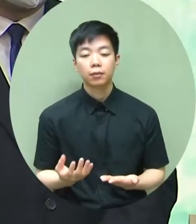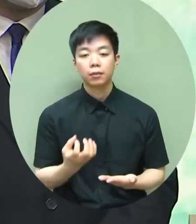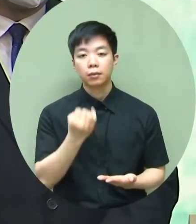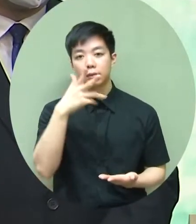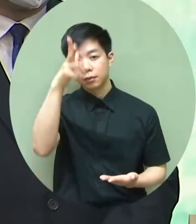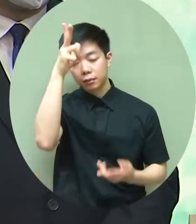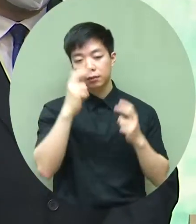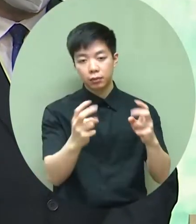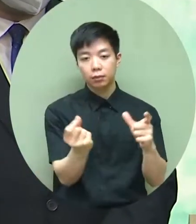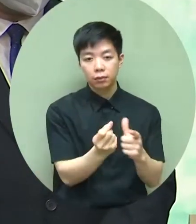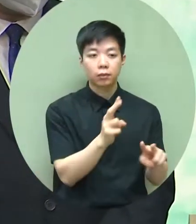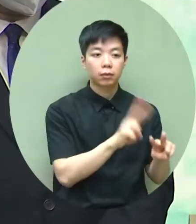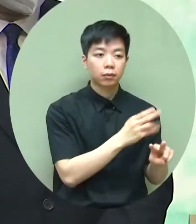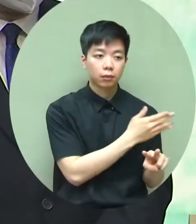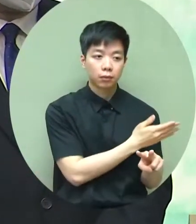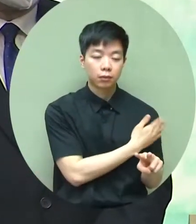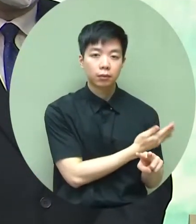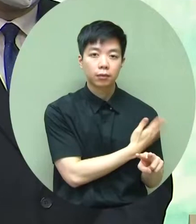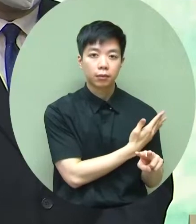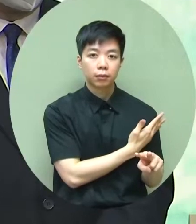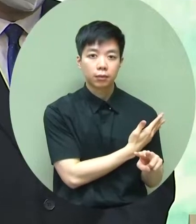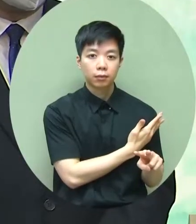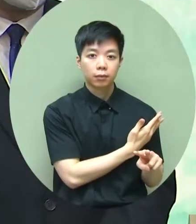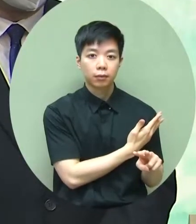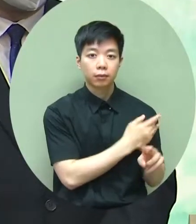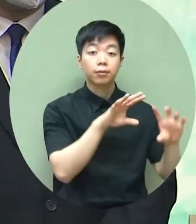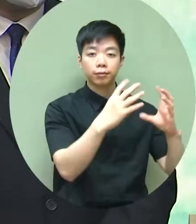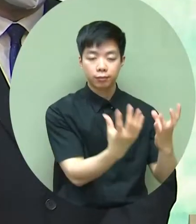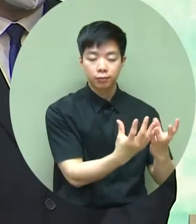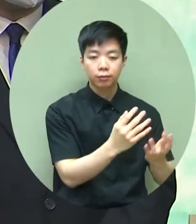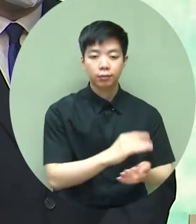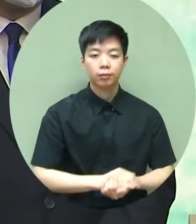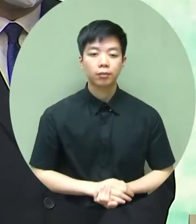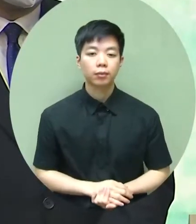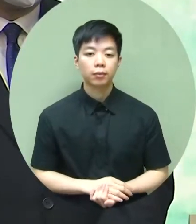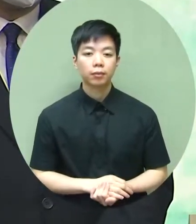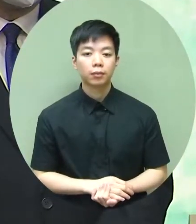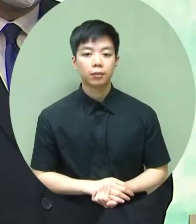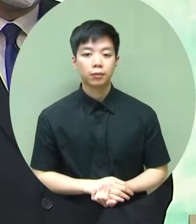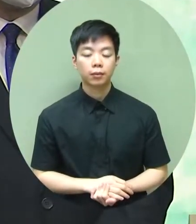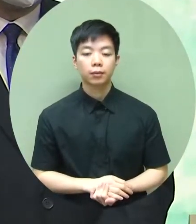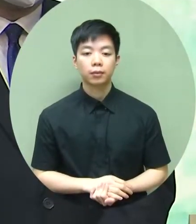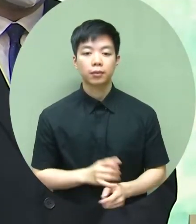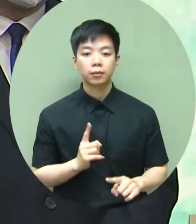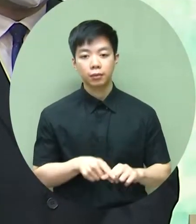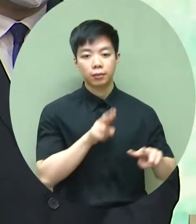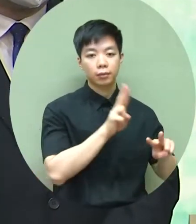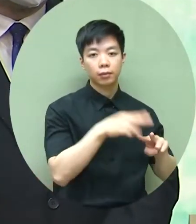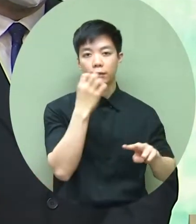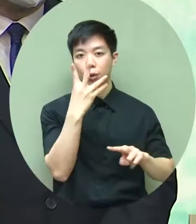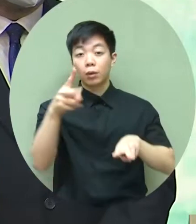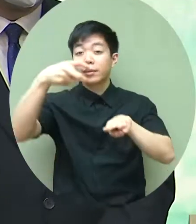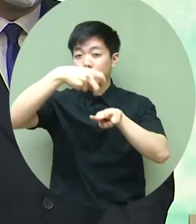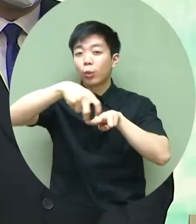very wide. So given these circumstances, the SARG and the relevant mainland